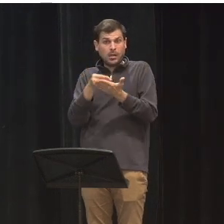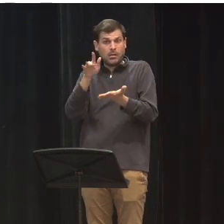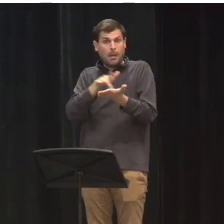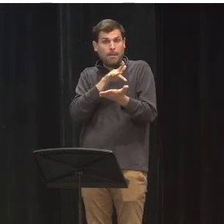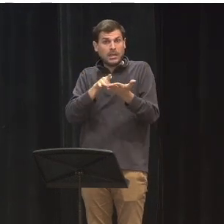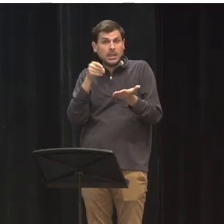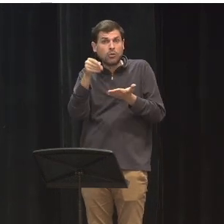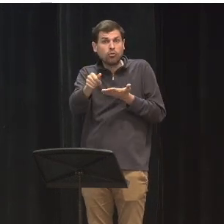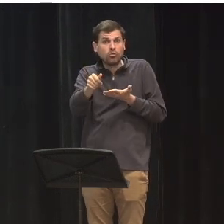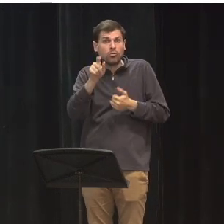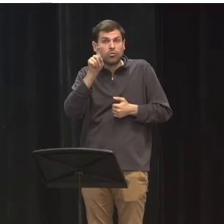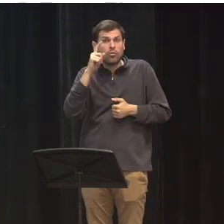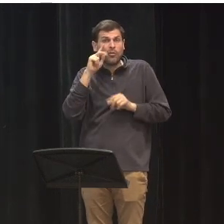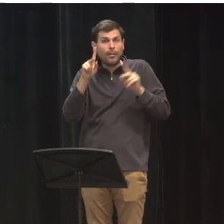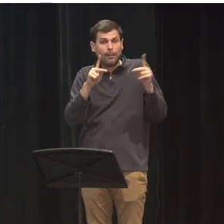Terrace.